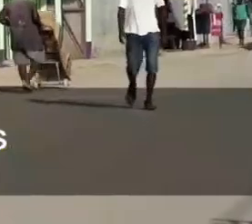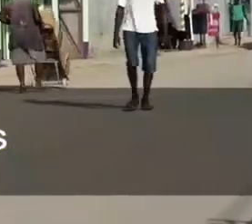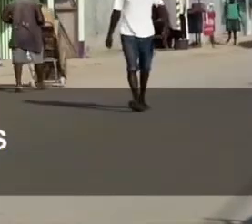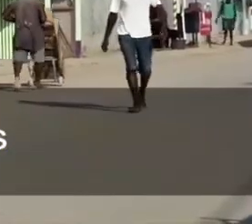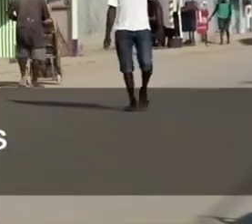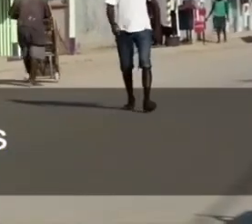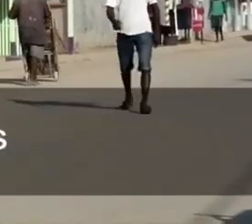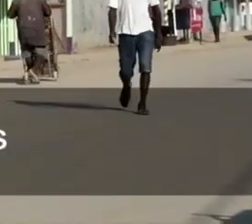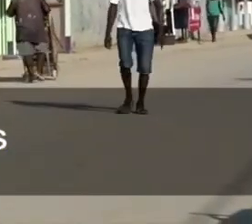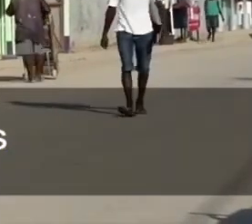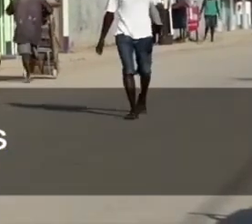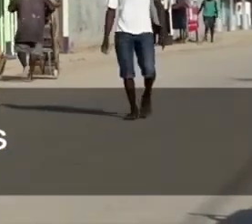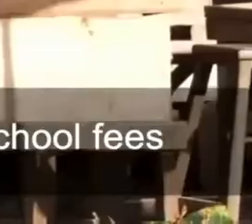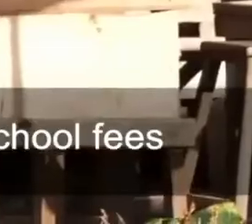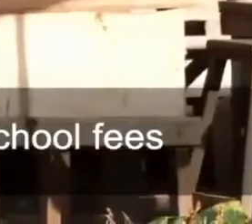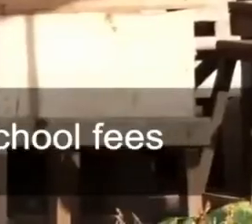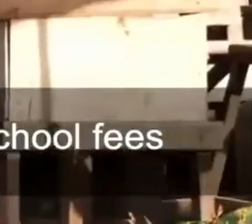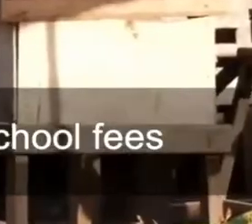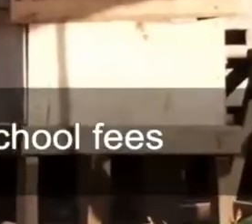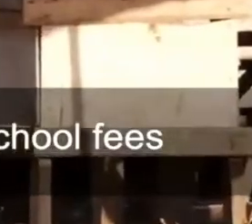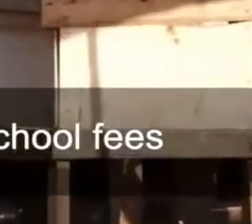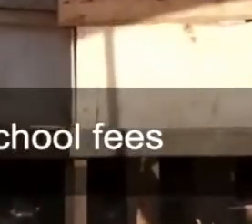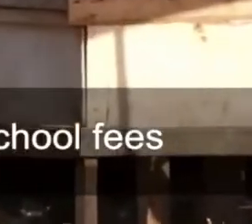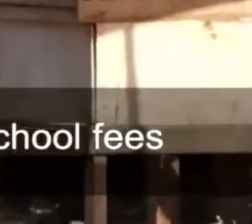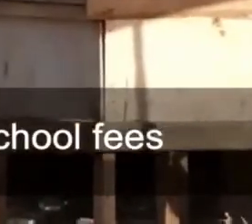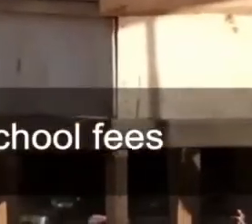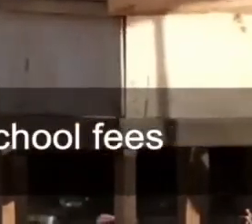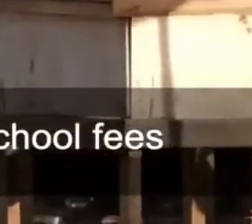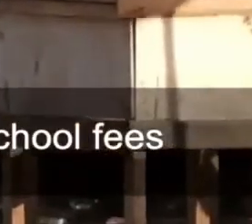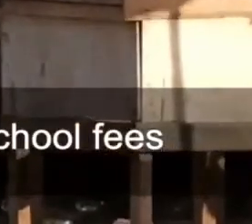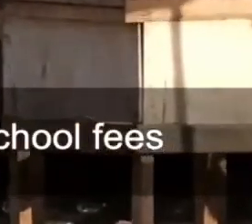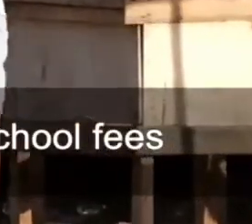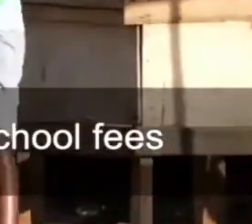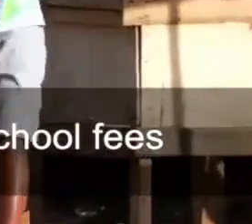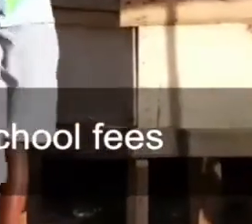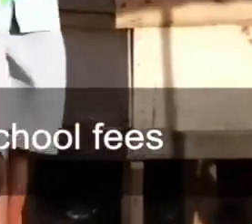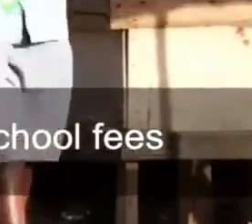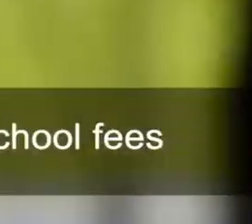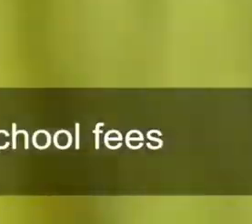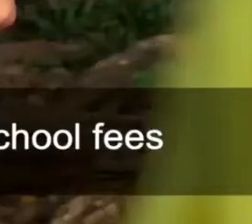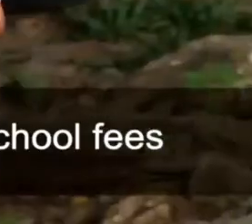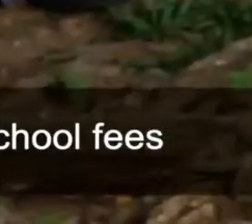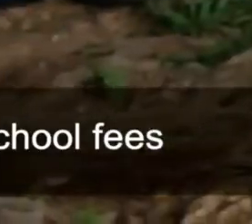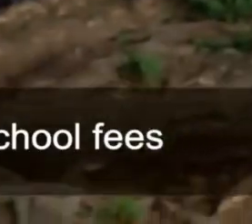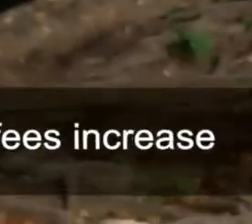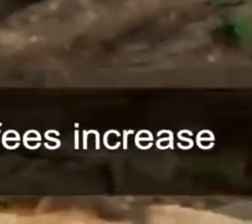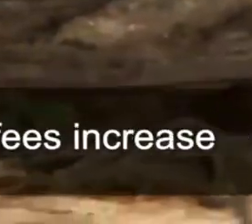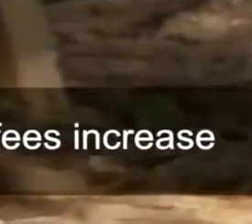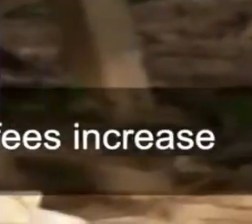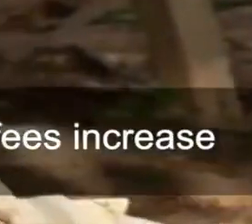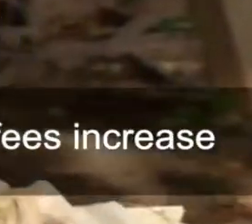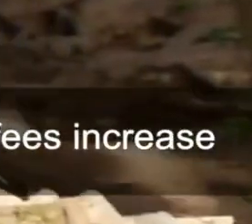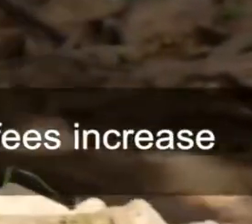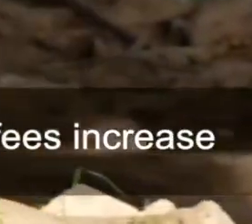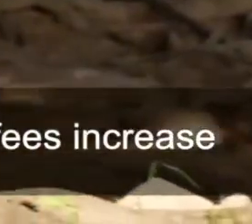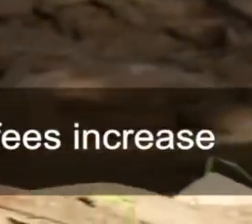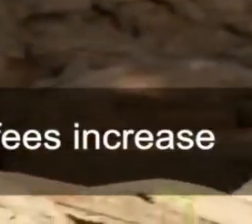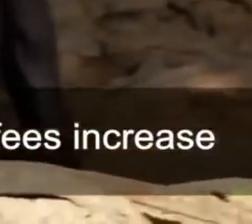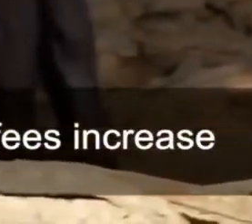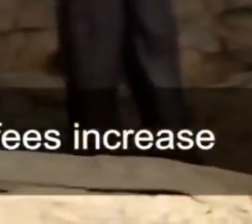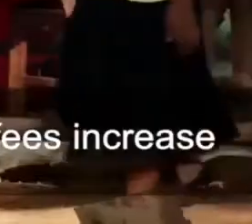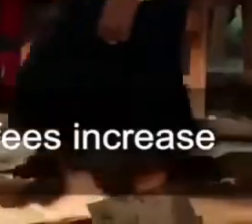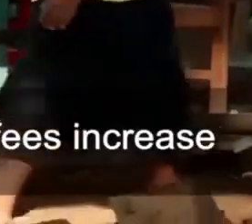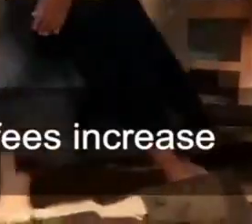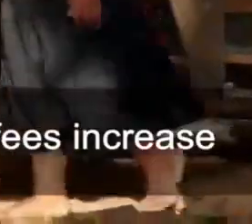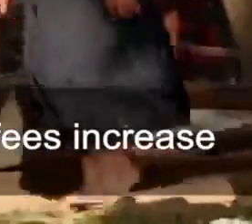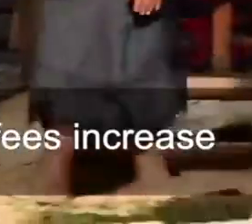on the food from the shops. As well as the big challenge is that looking for money to pay for school fees. Every year here